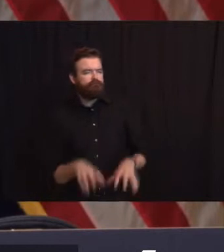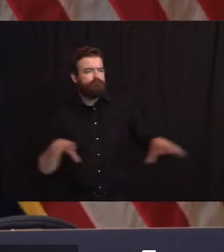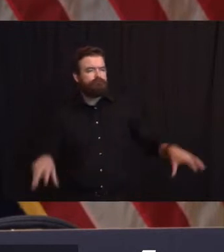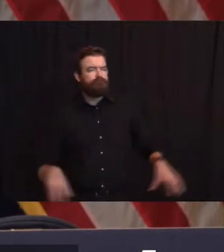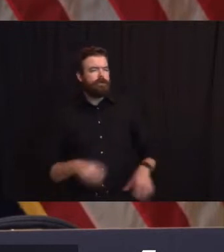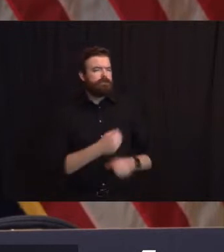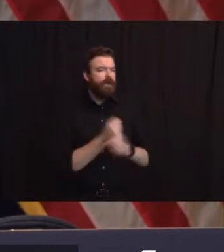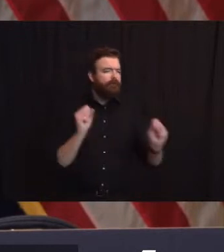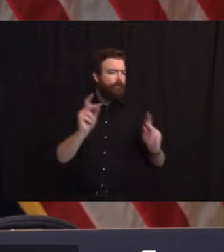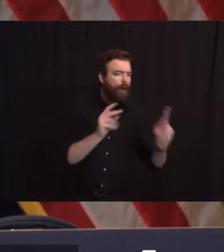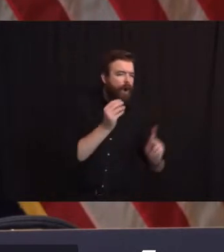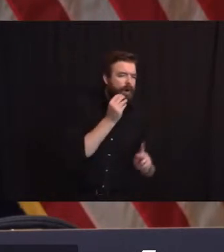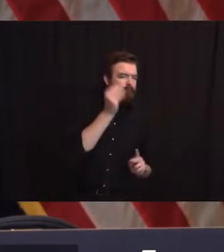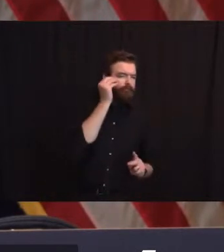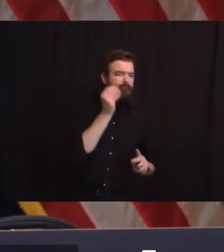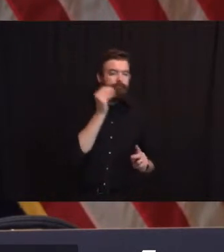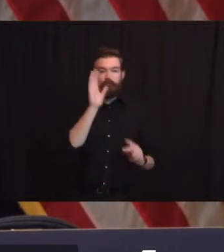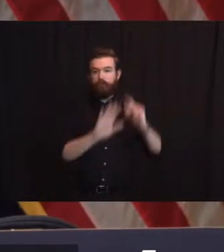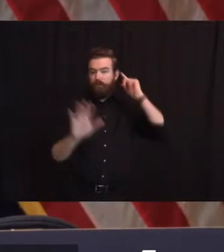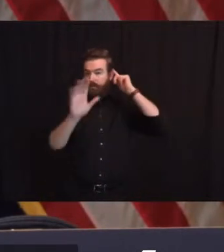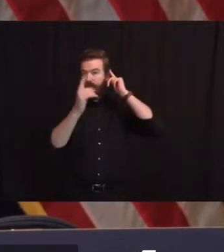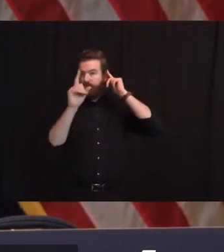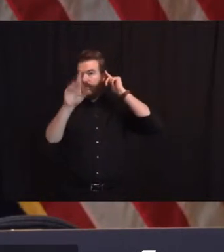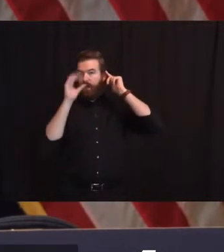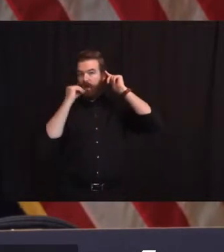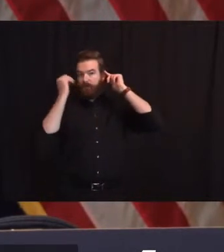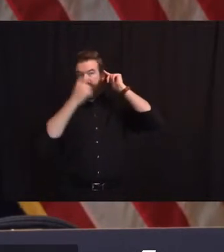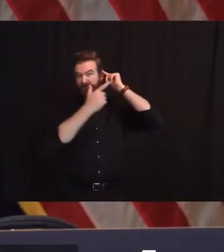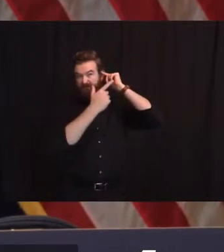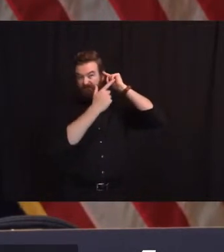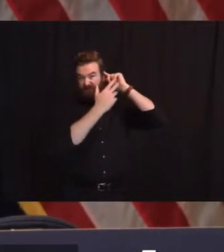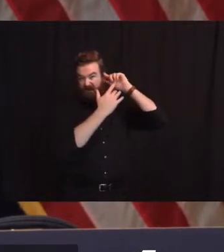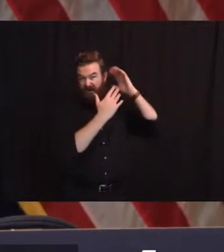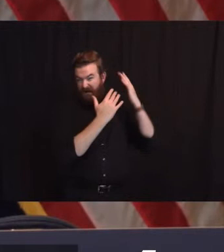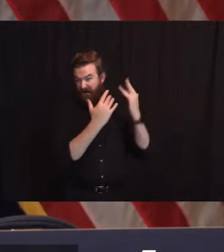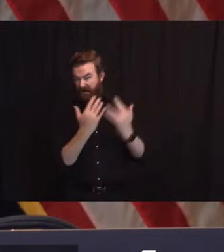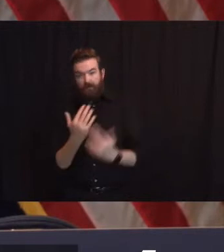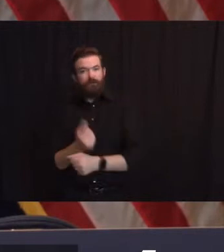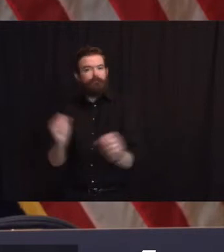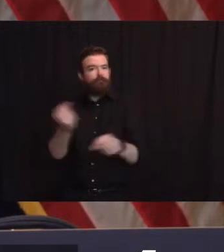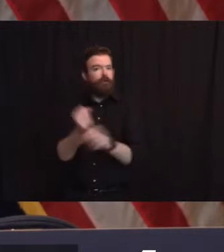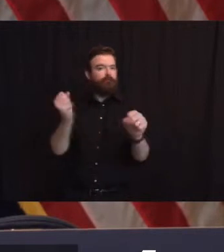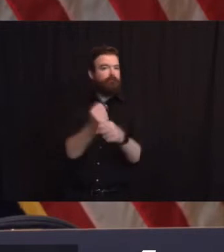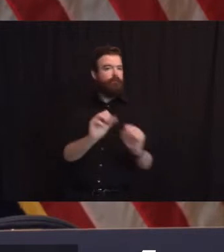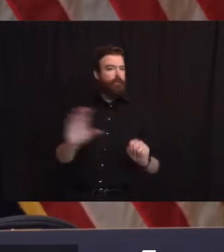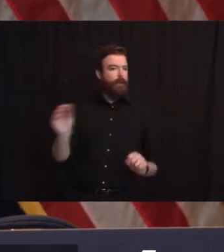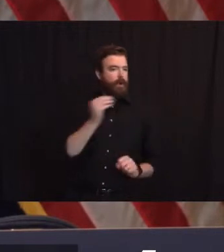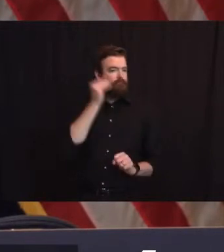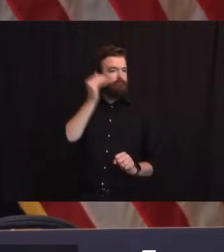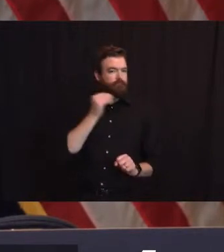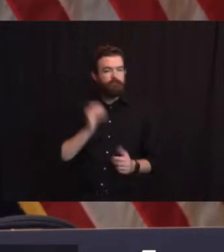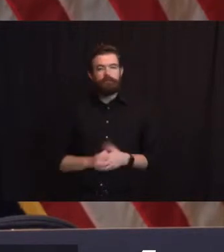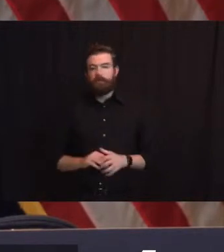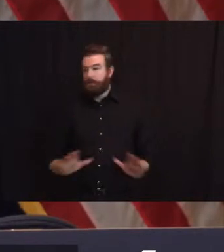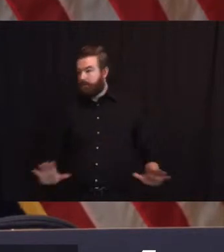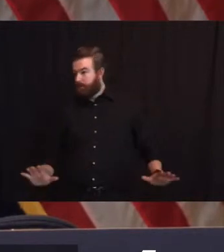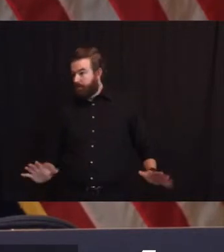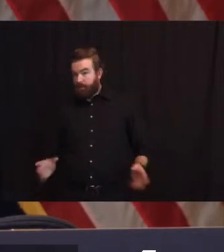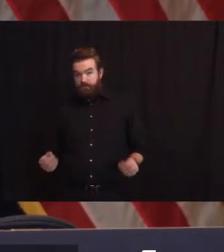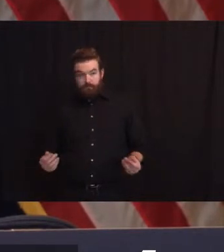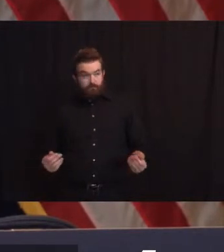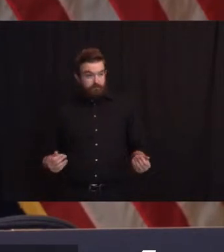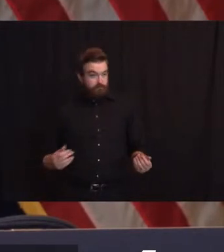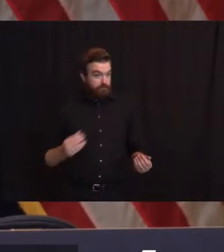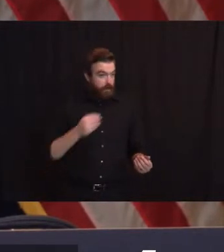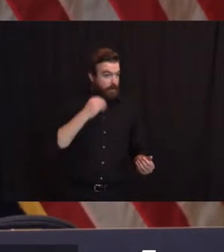100 homes that were being threatened, and as of right now, I'll knock on wood like you, Governor, they've not lost any property down there. It is just